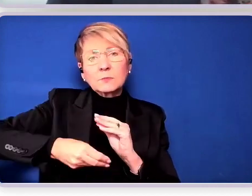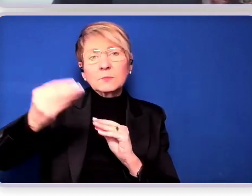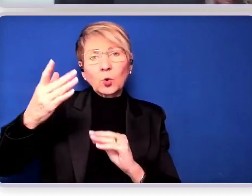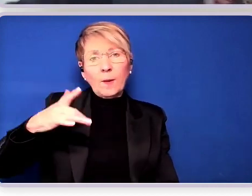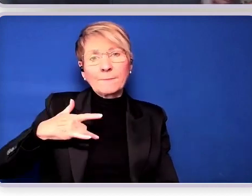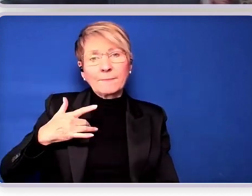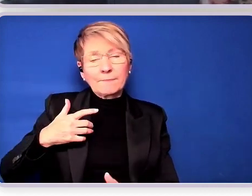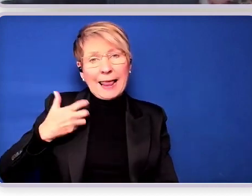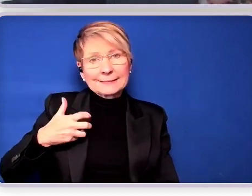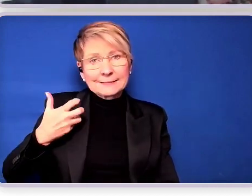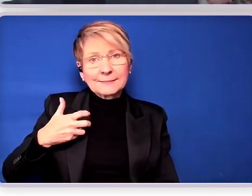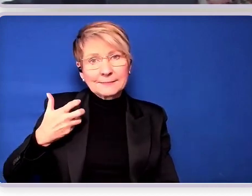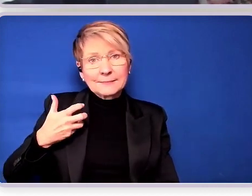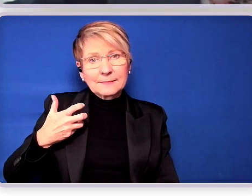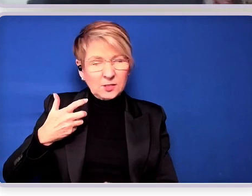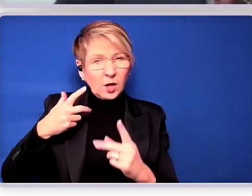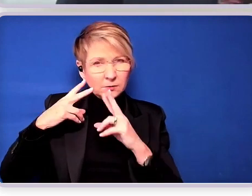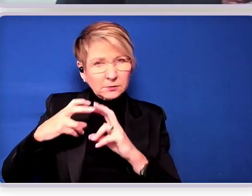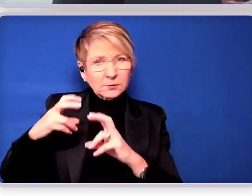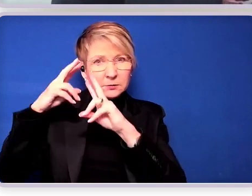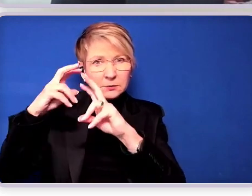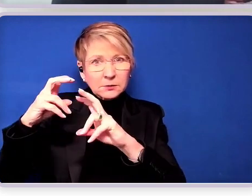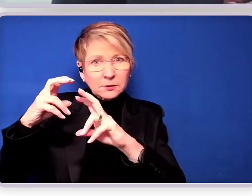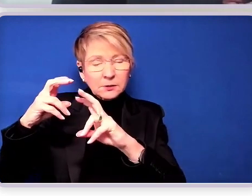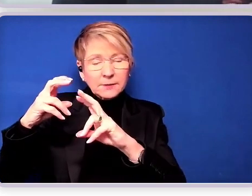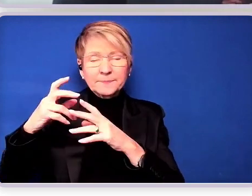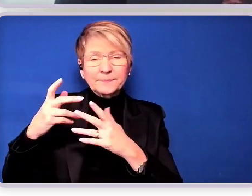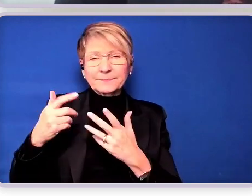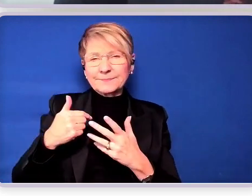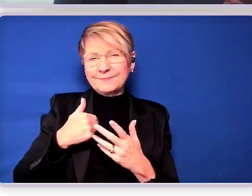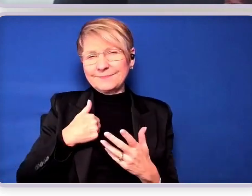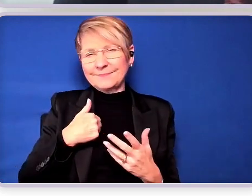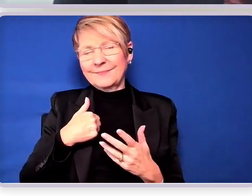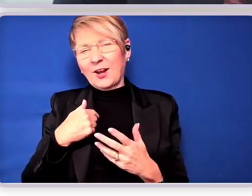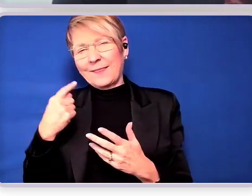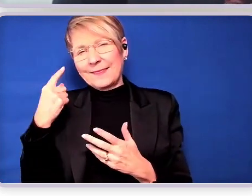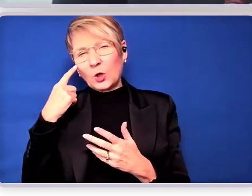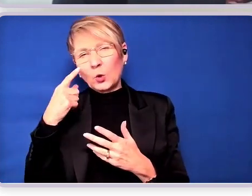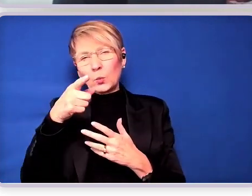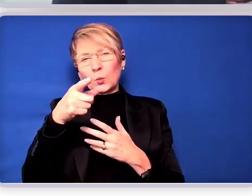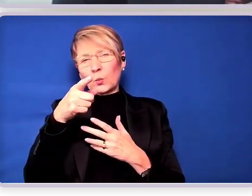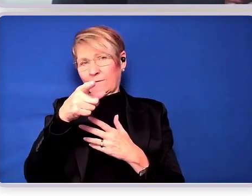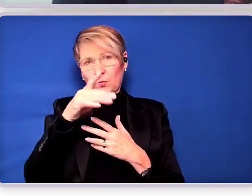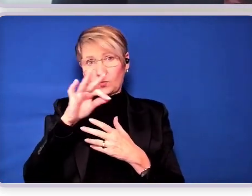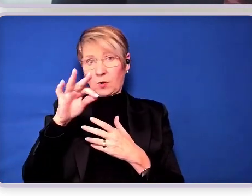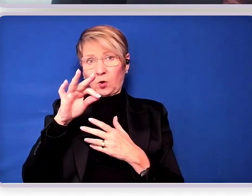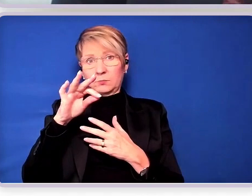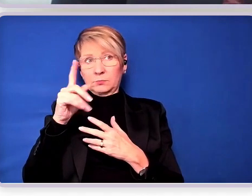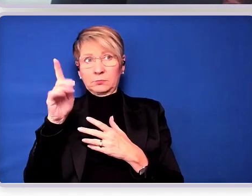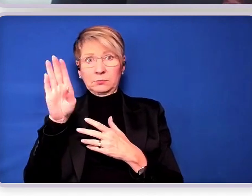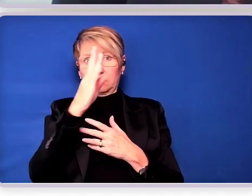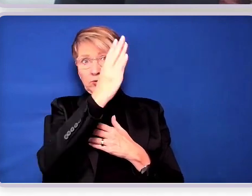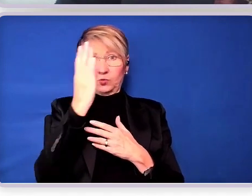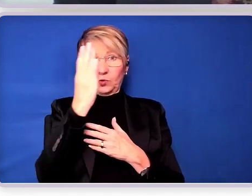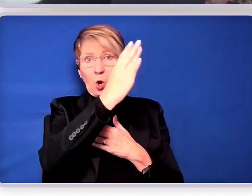them. But in my opinion, if you're not going to go to the federal court, which I would